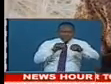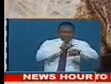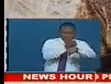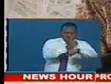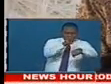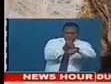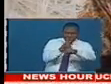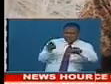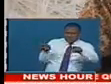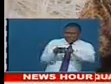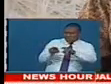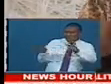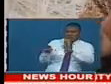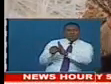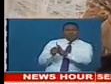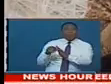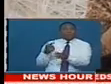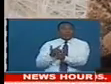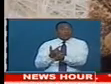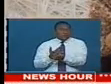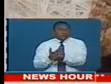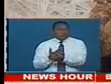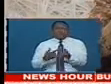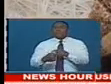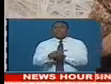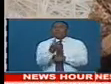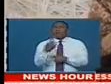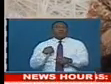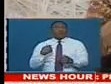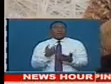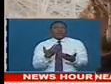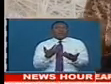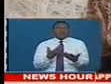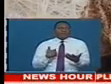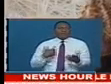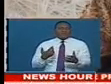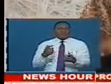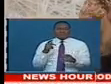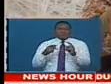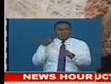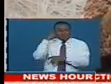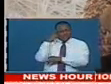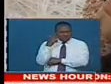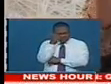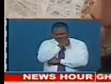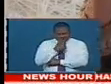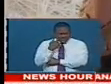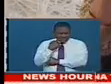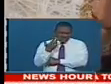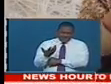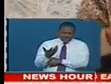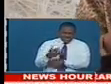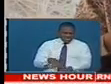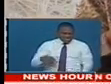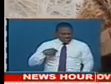is a massive task of altering the perception of Africa from an